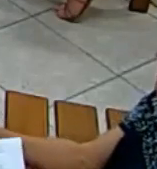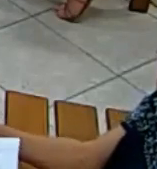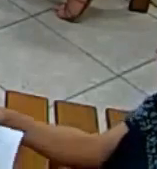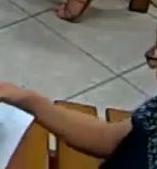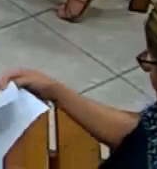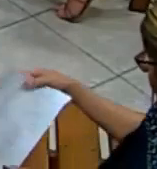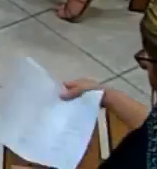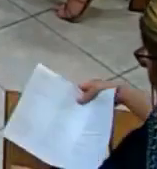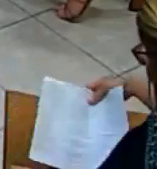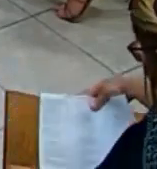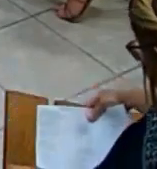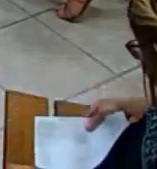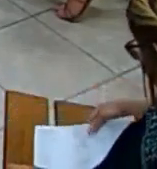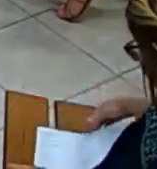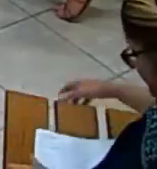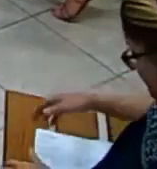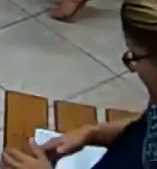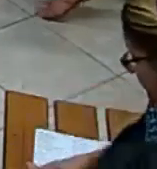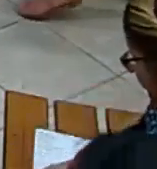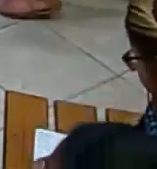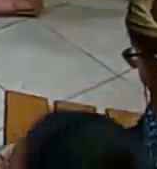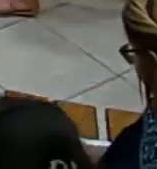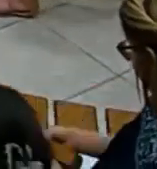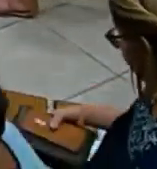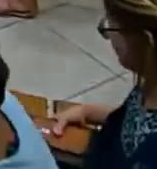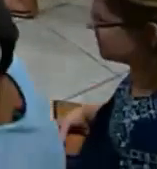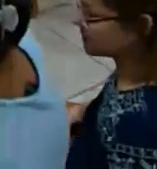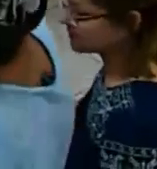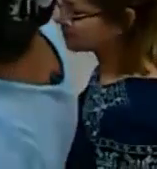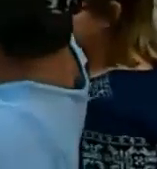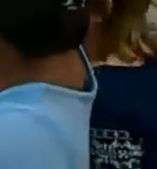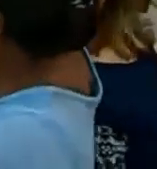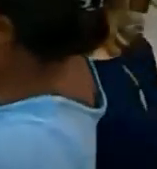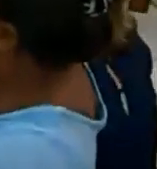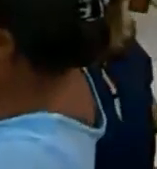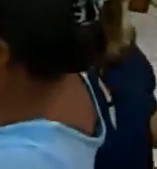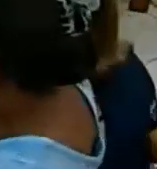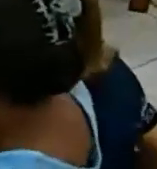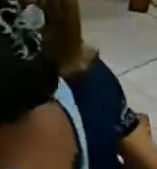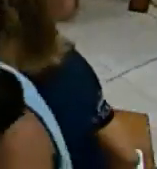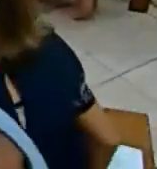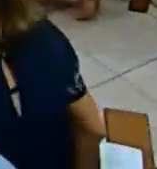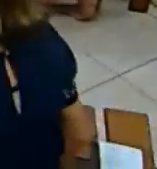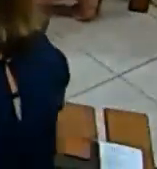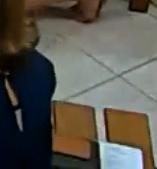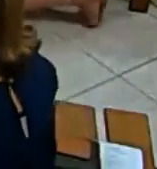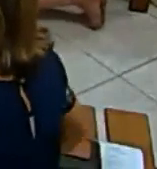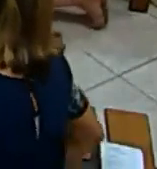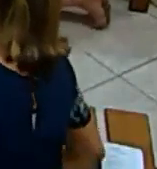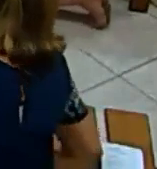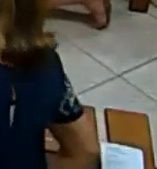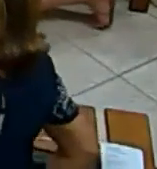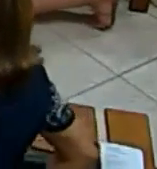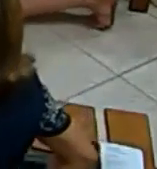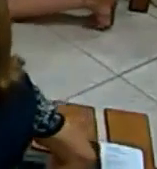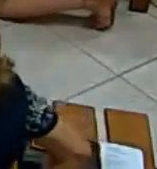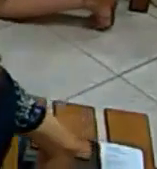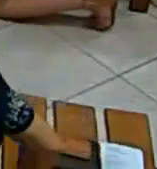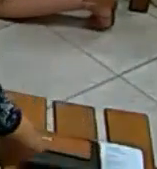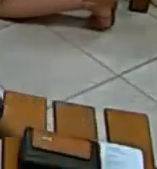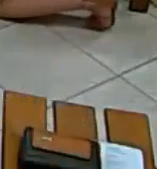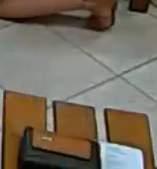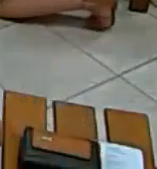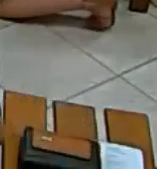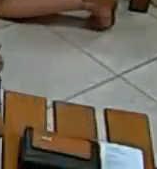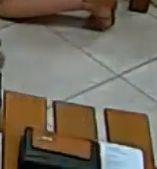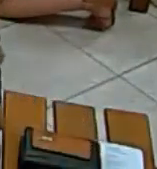Amen. Let's stand, brethren. The children, intermediate, adolescents, will be kneeling so we can pray for